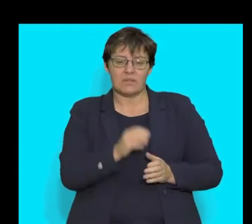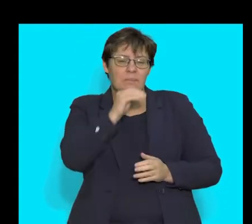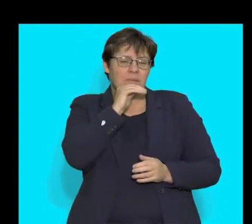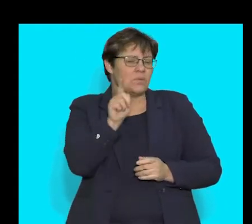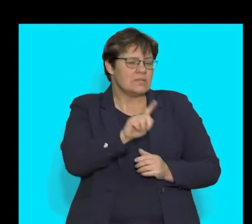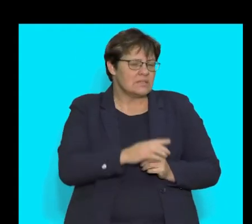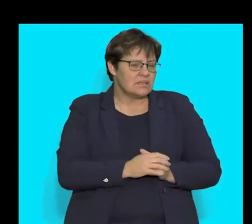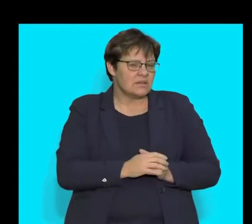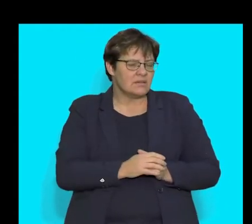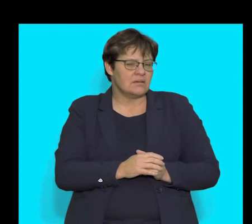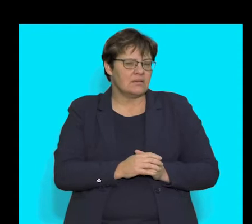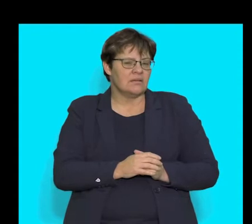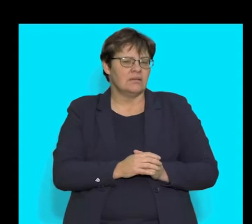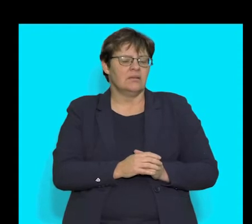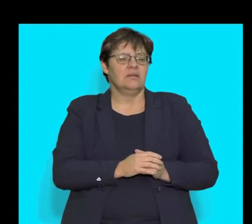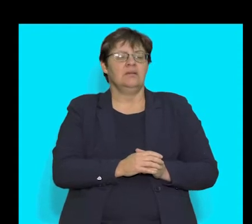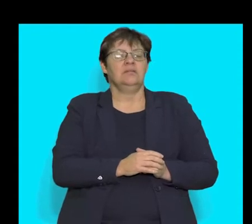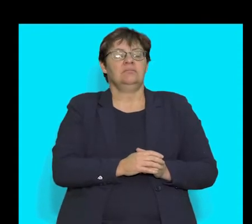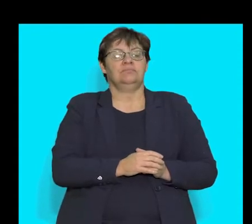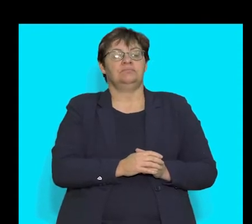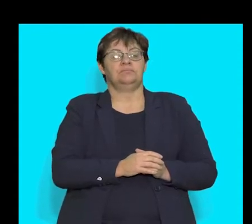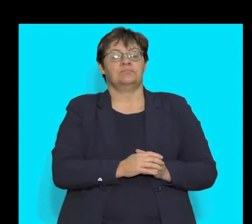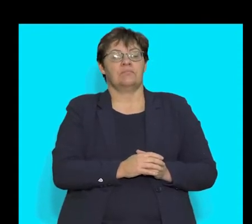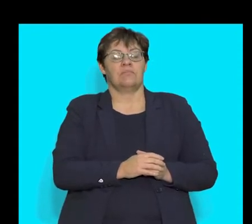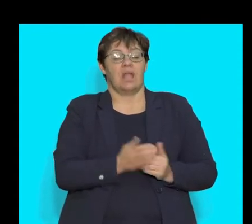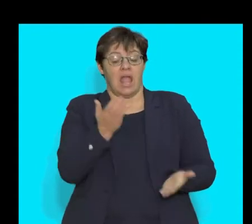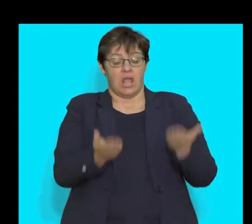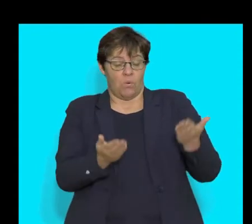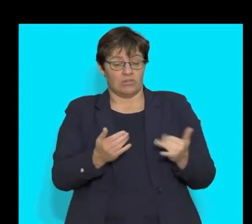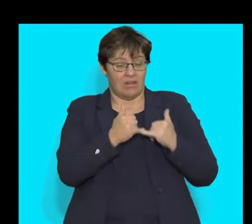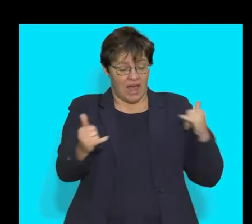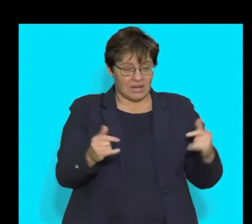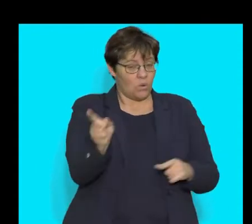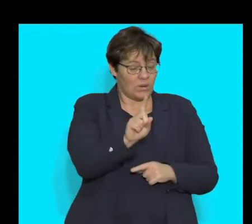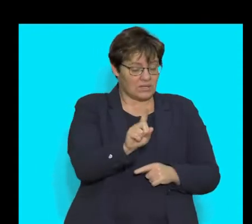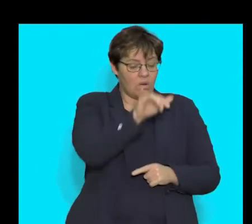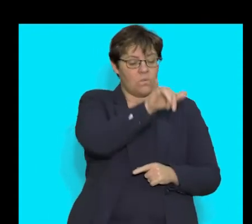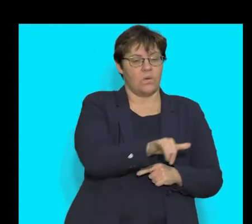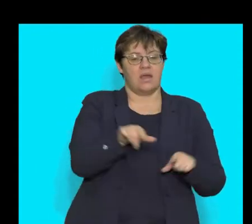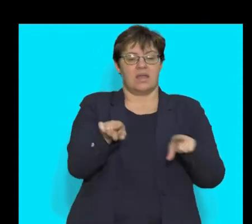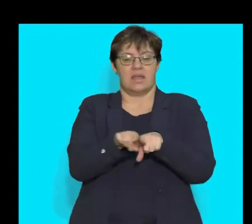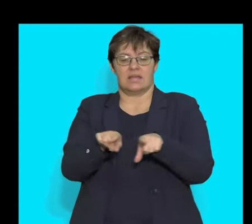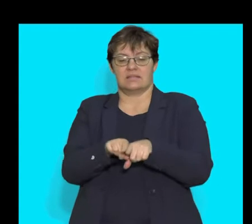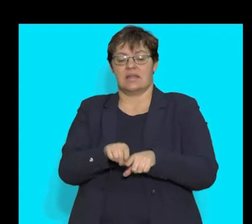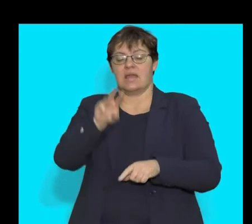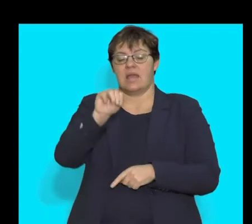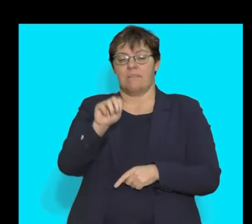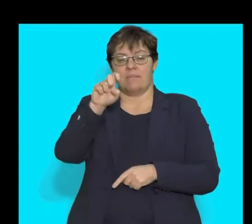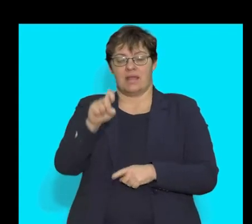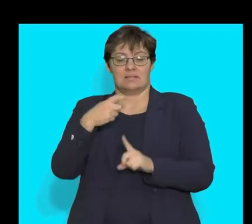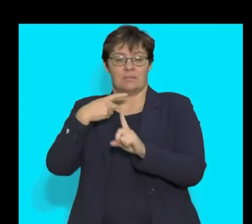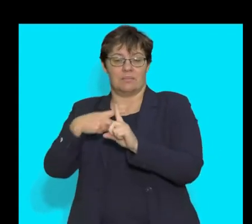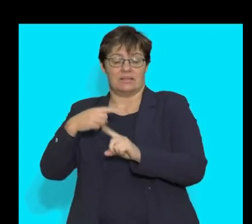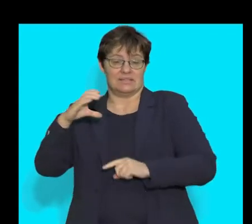This means that this equation, the equation of this line, is in the form of y equals